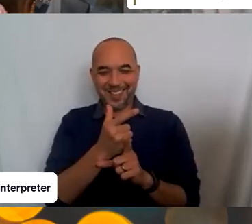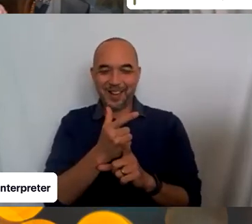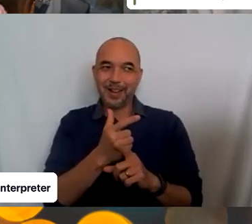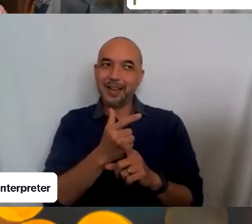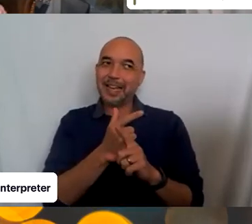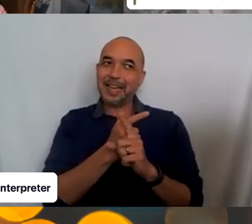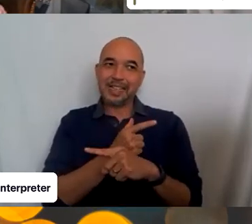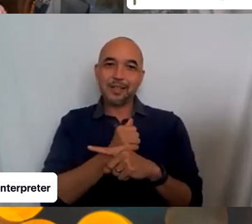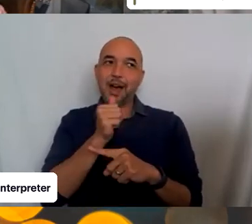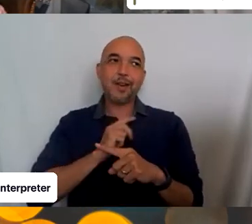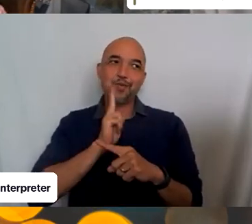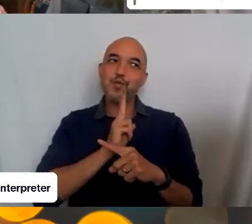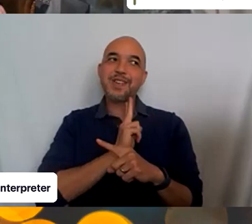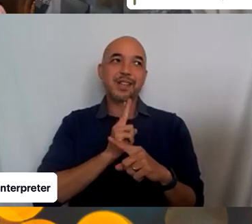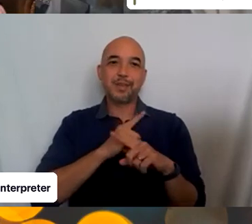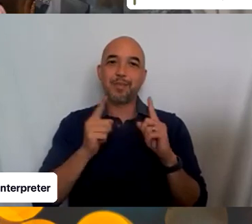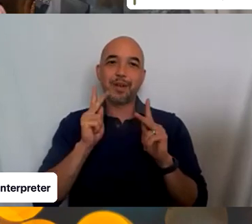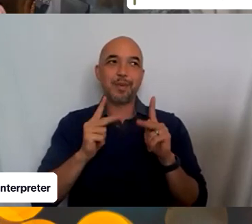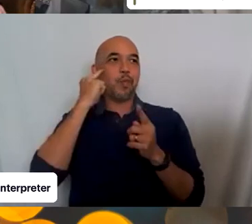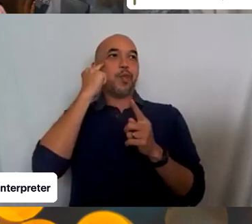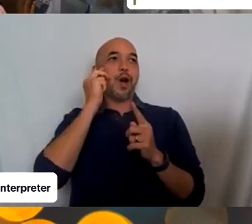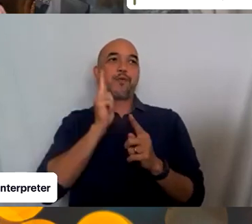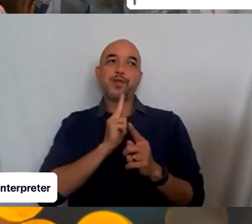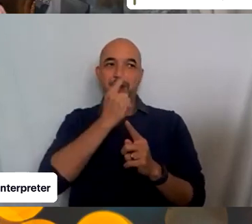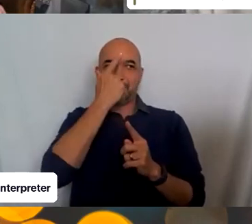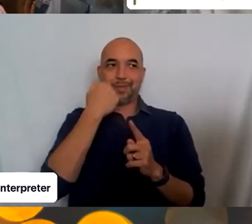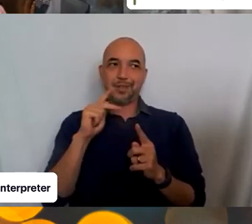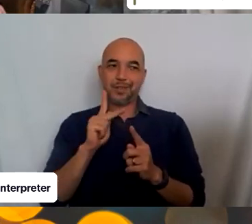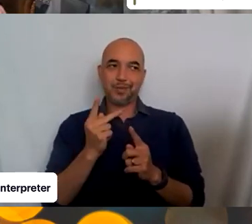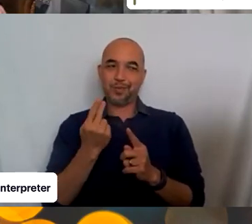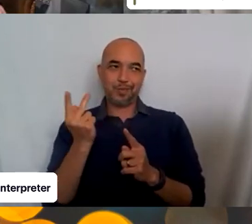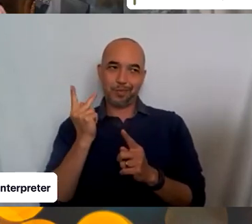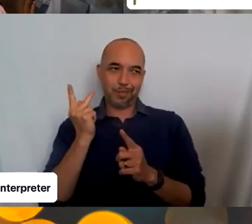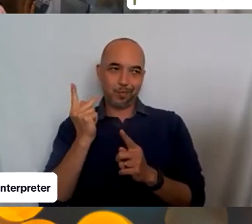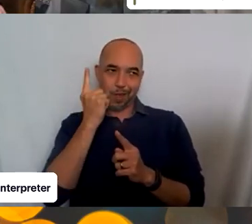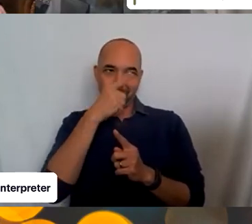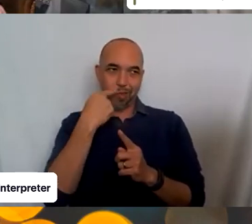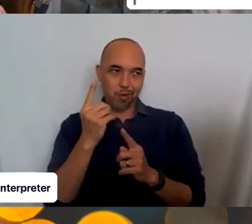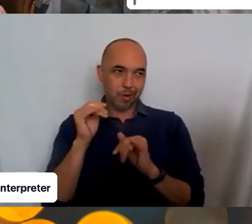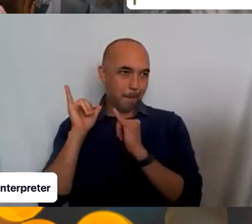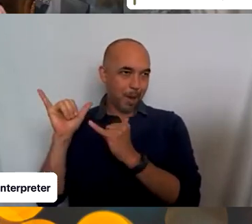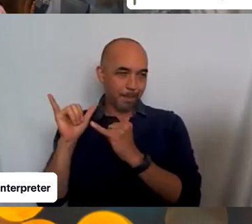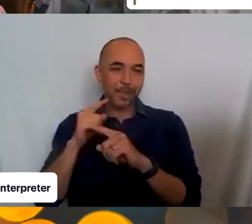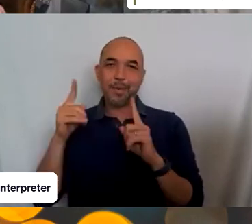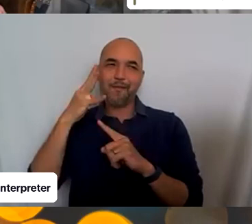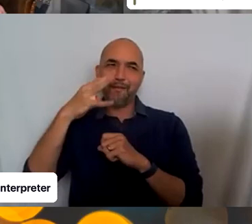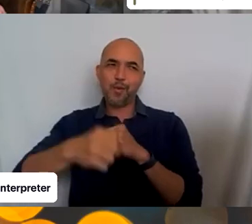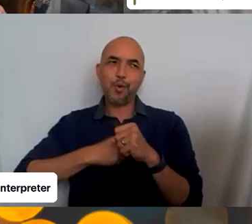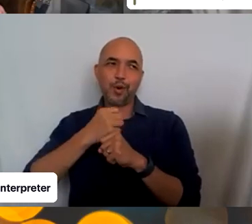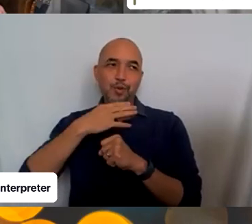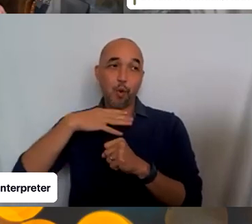he's not my twin, but people always thought we were twins because we look absolutely identical. But he's 4.5 years older than me. The half is